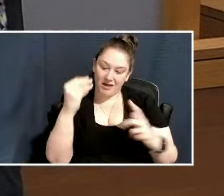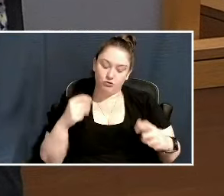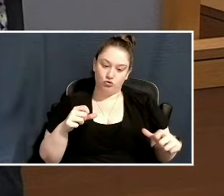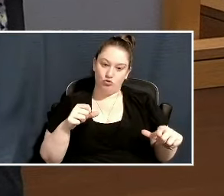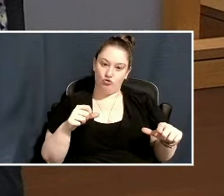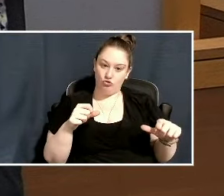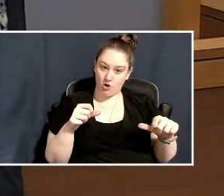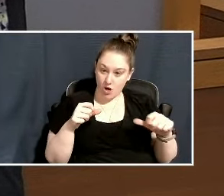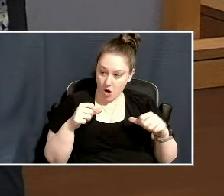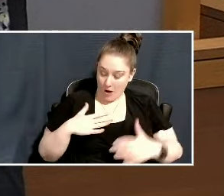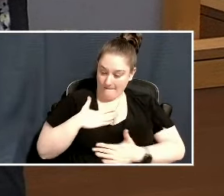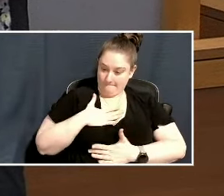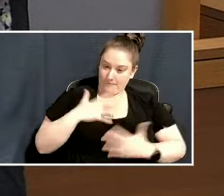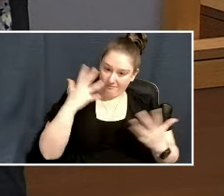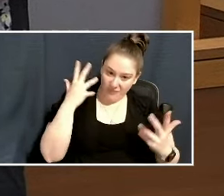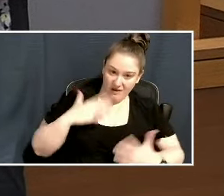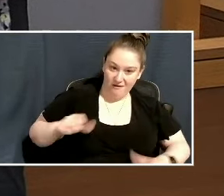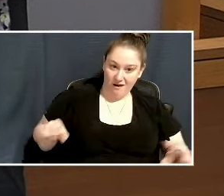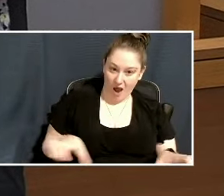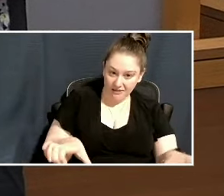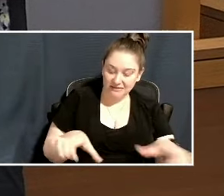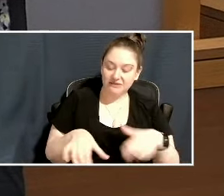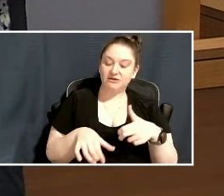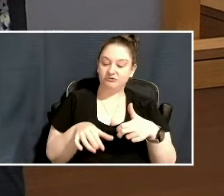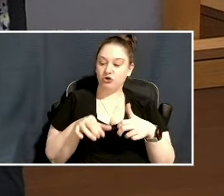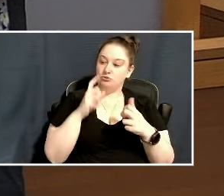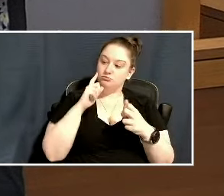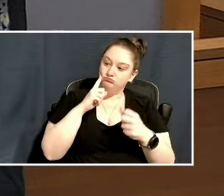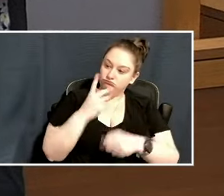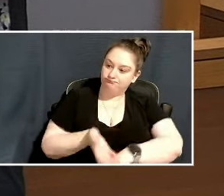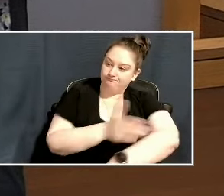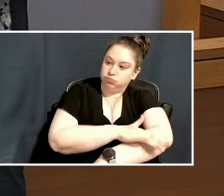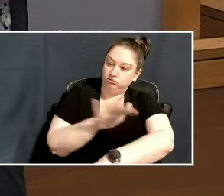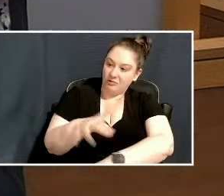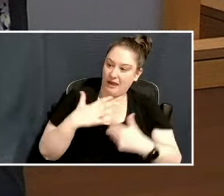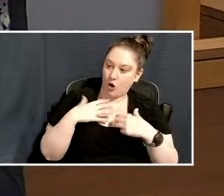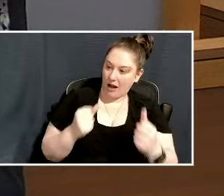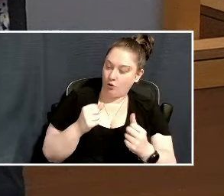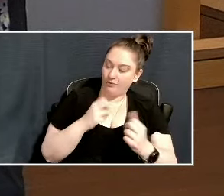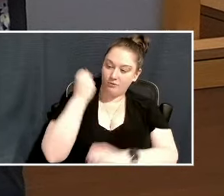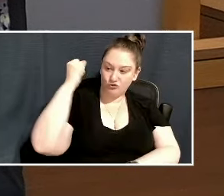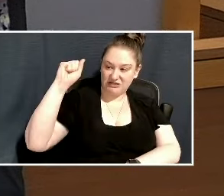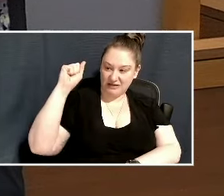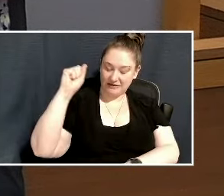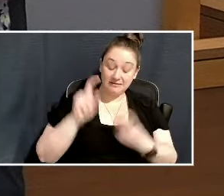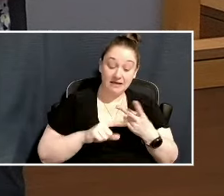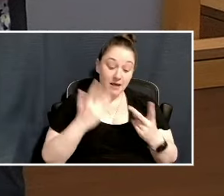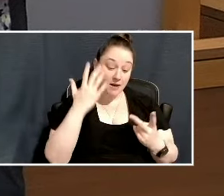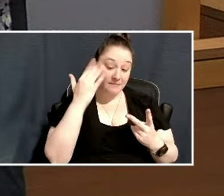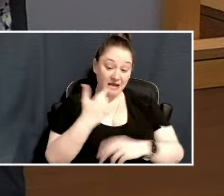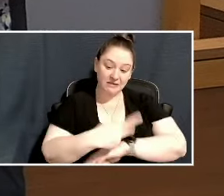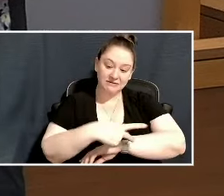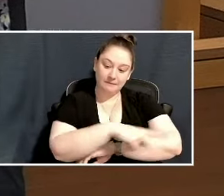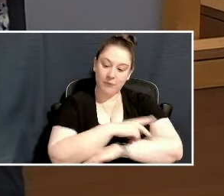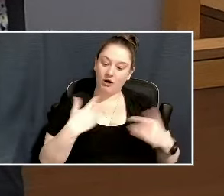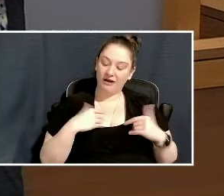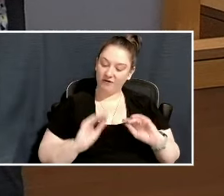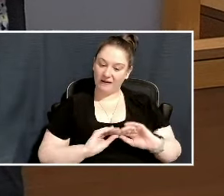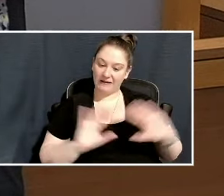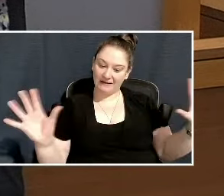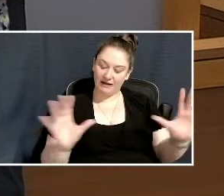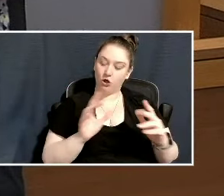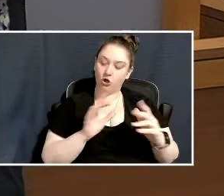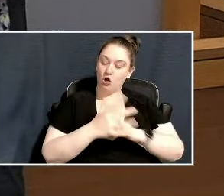local residents, their health and resilience, and whereas parks have clear health, community,